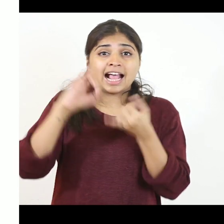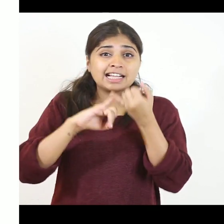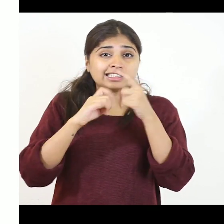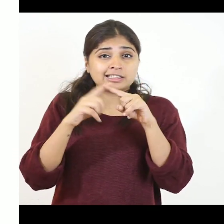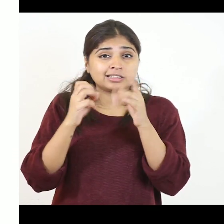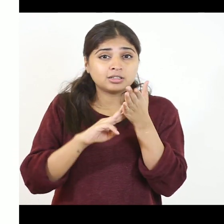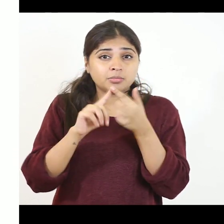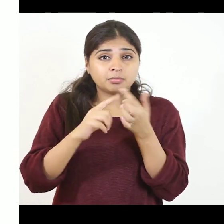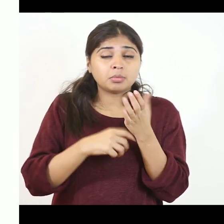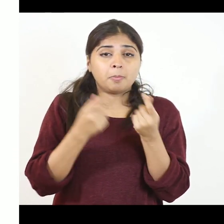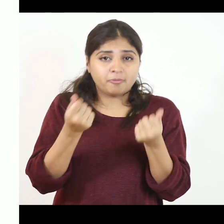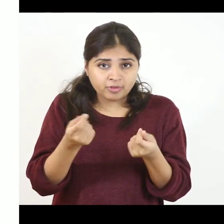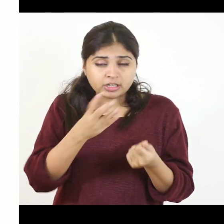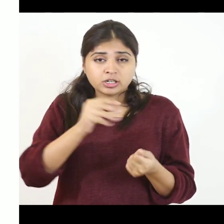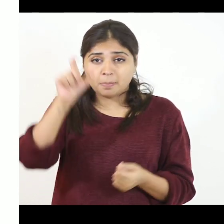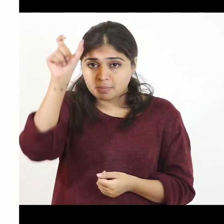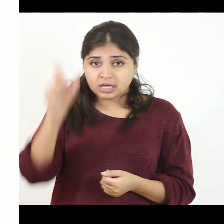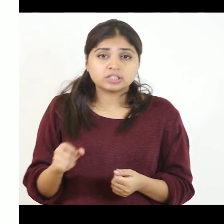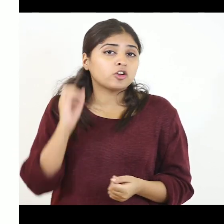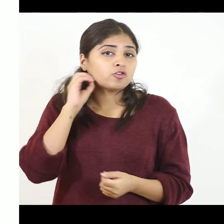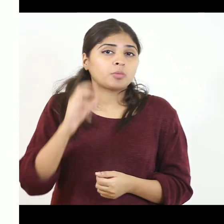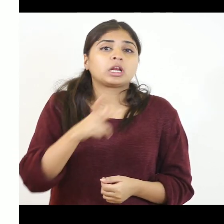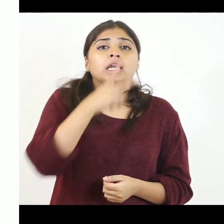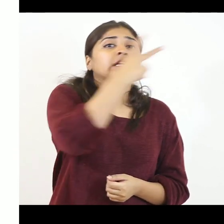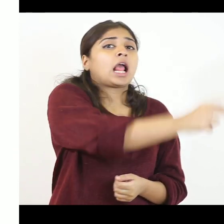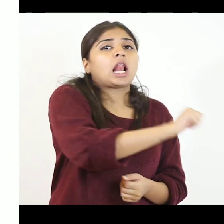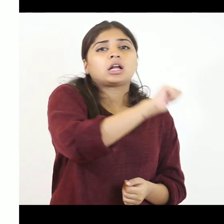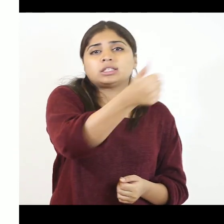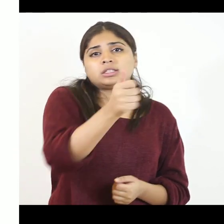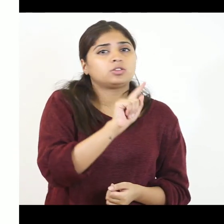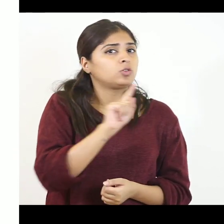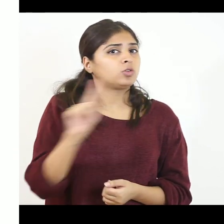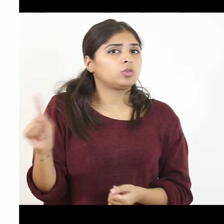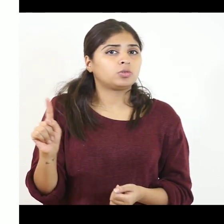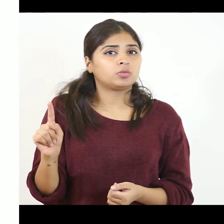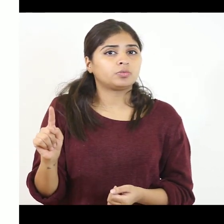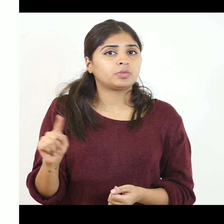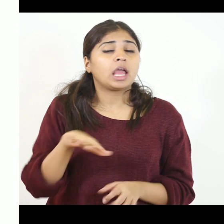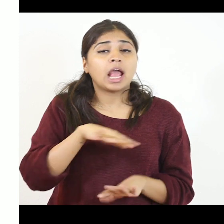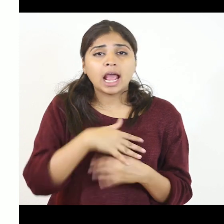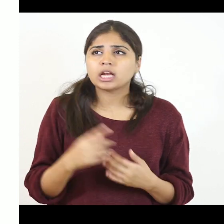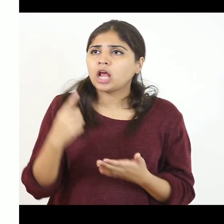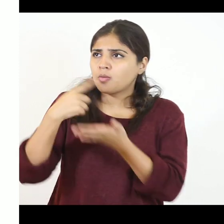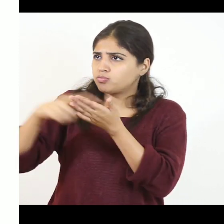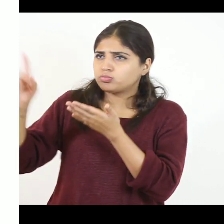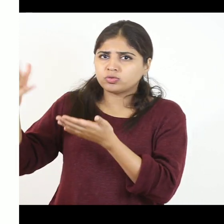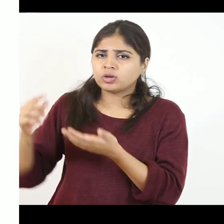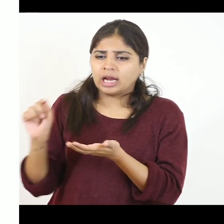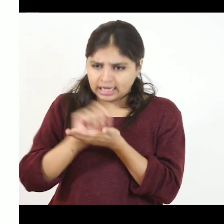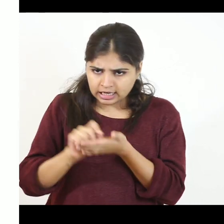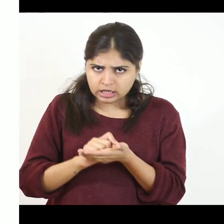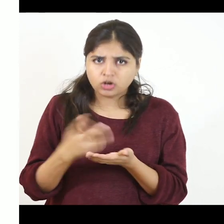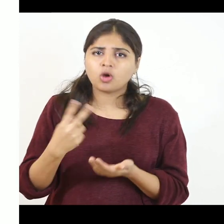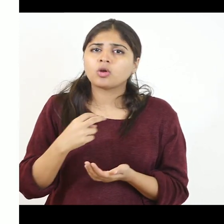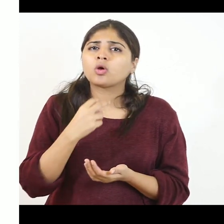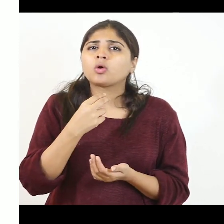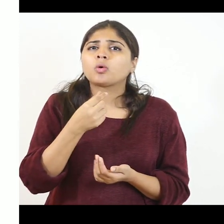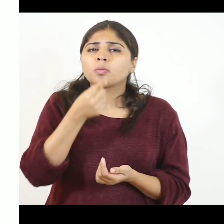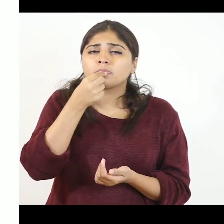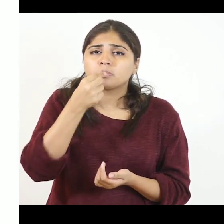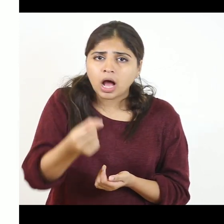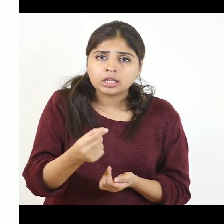anybody. Unauthorized information, written or verbal, cannot be divulged to any